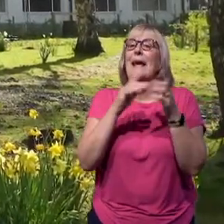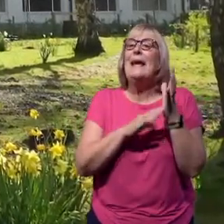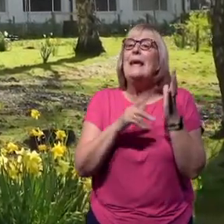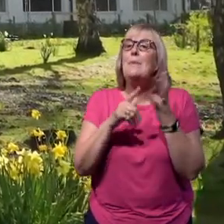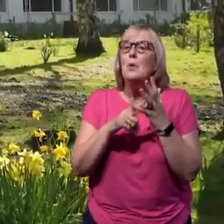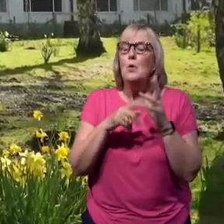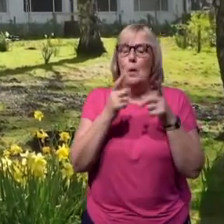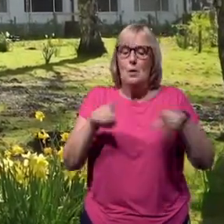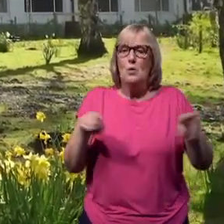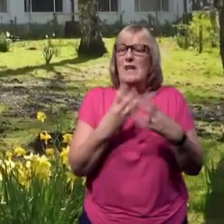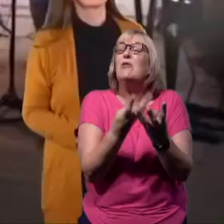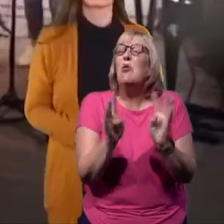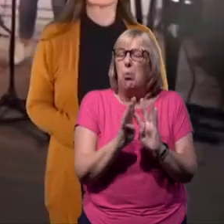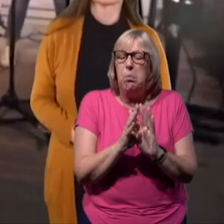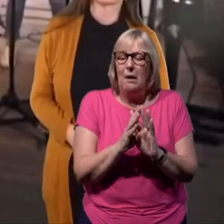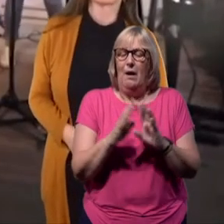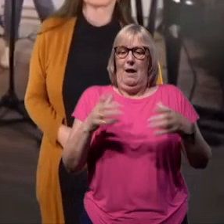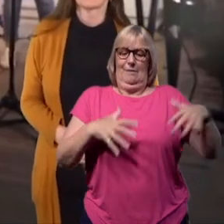here.